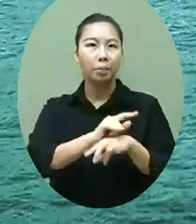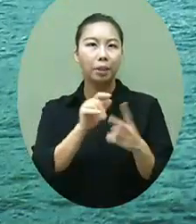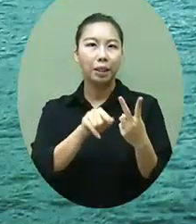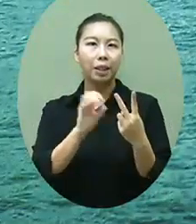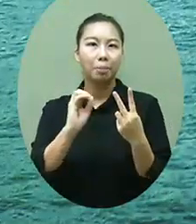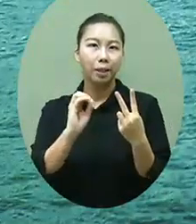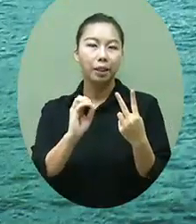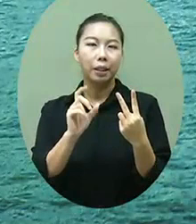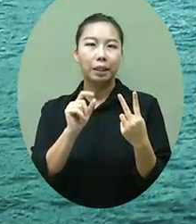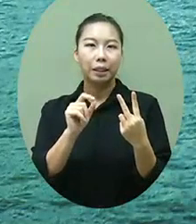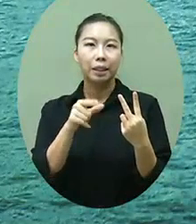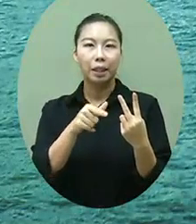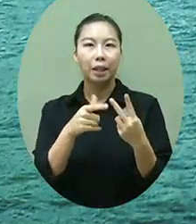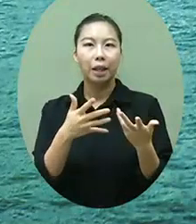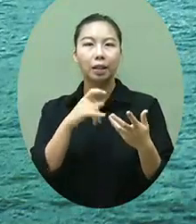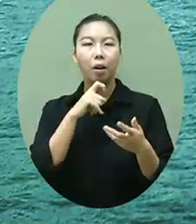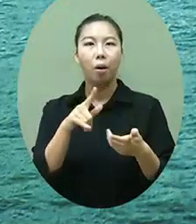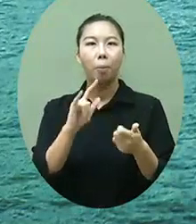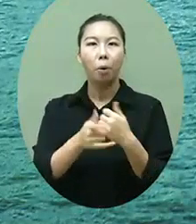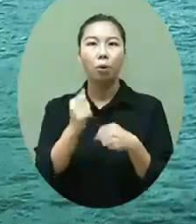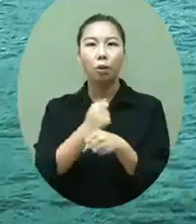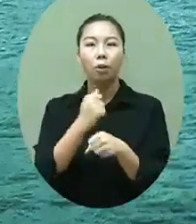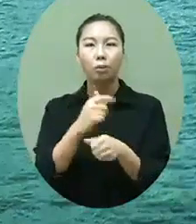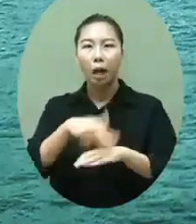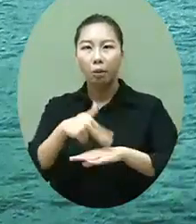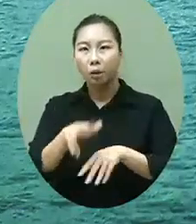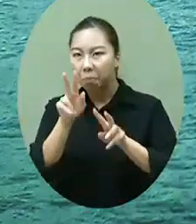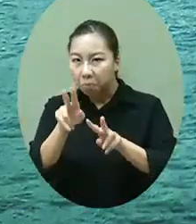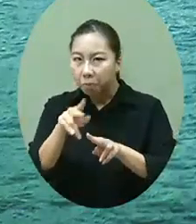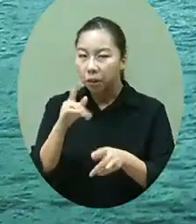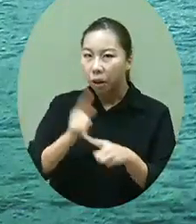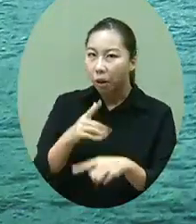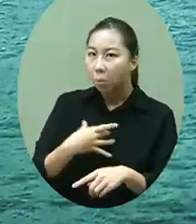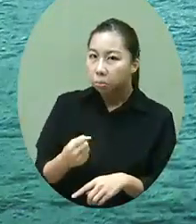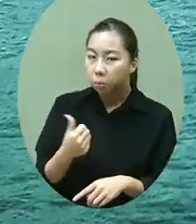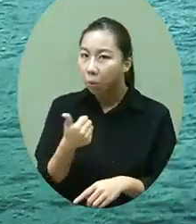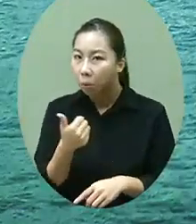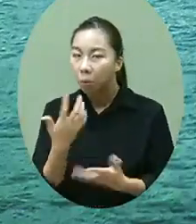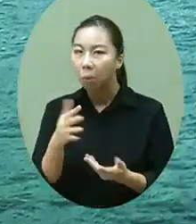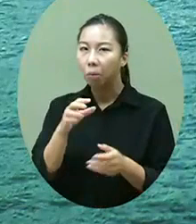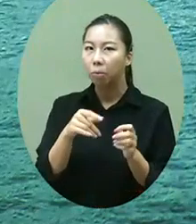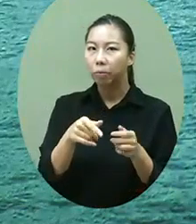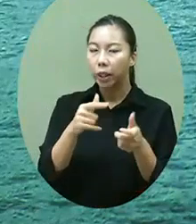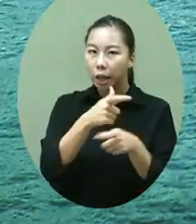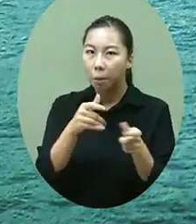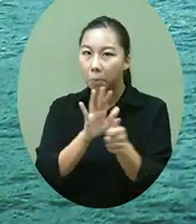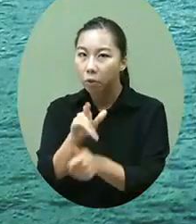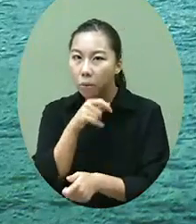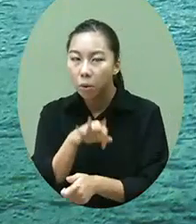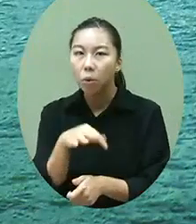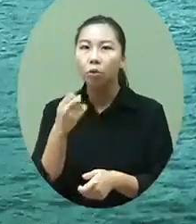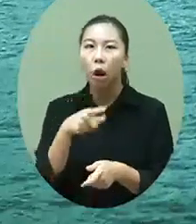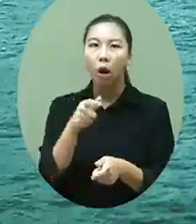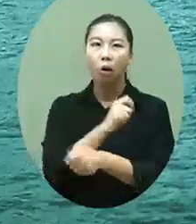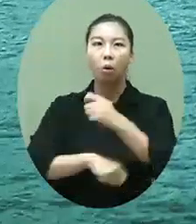has just been rolled out, and we will wait and see the effects and its impact on the economy and also on the labor